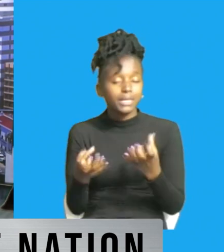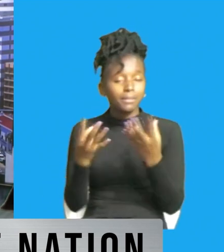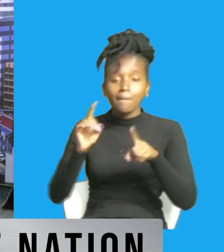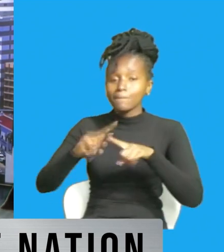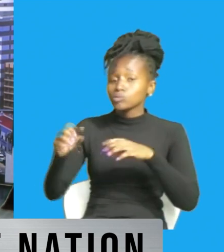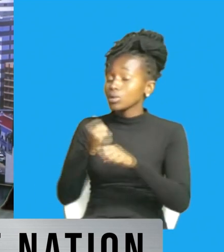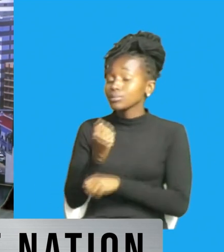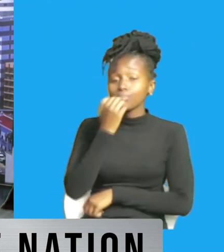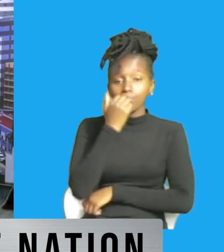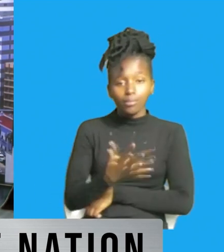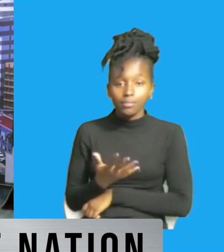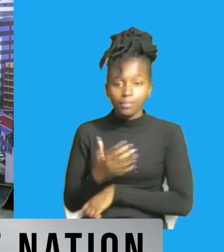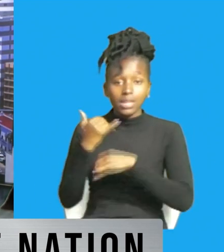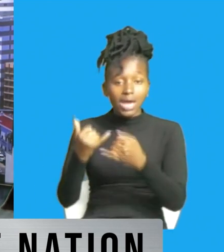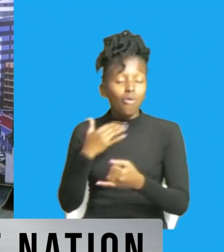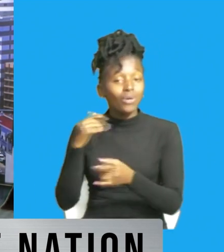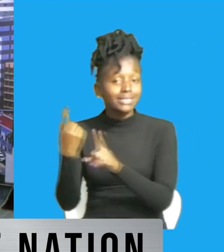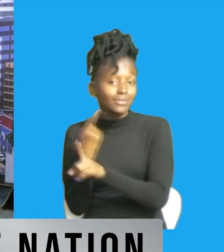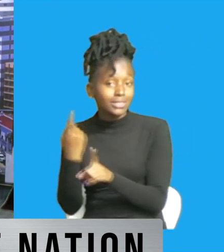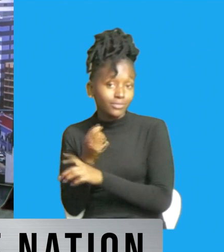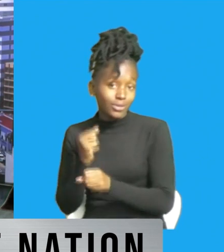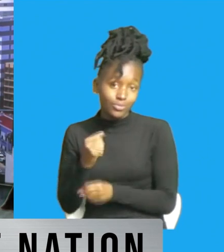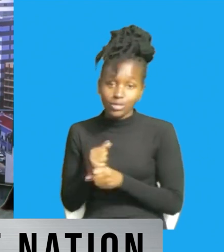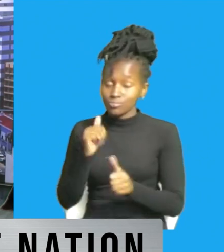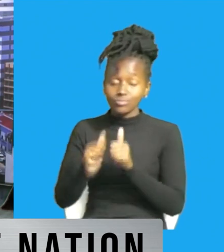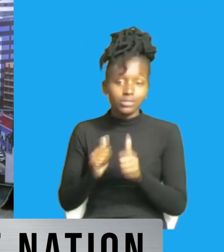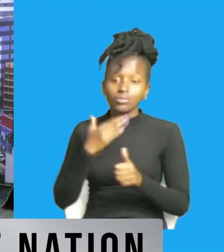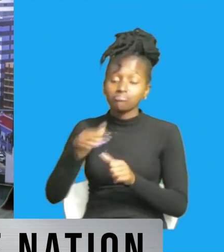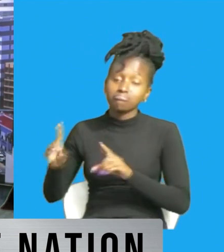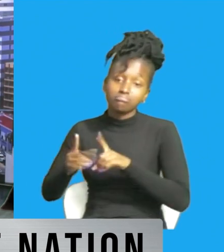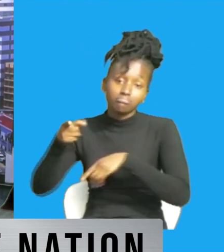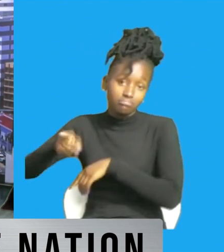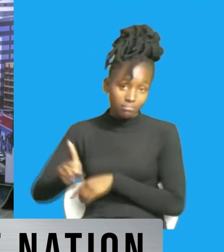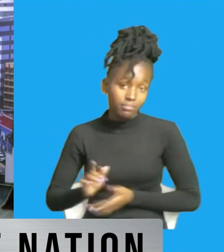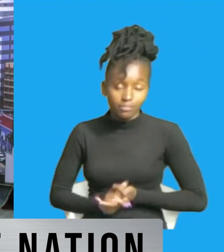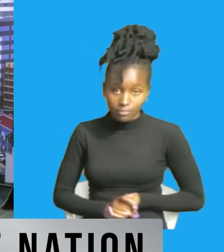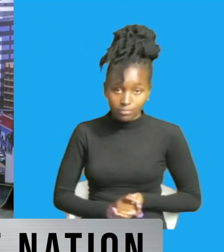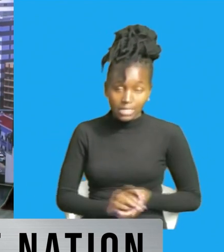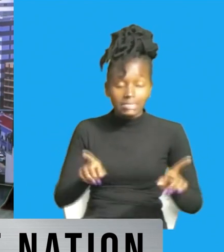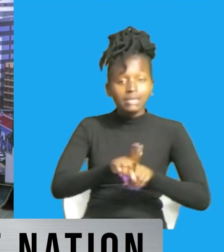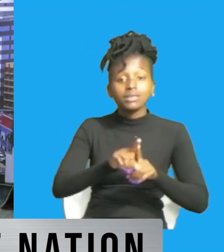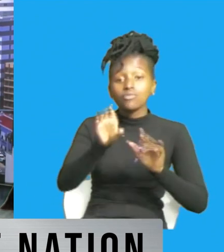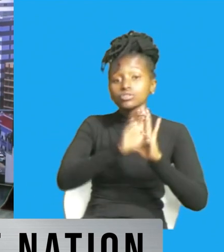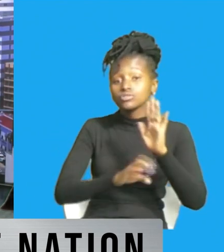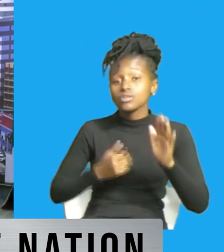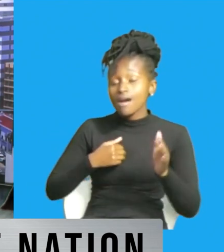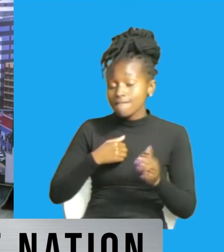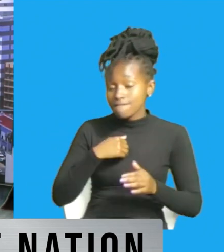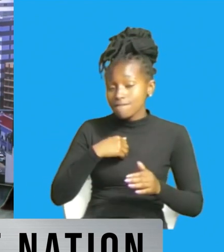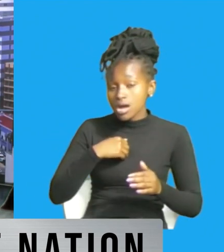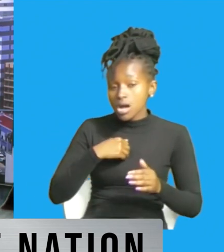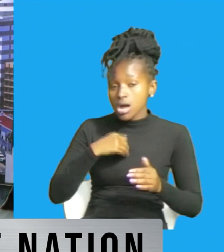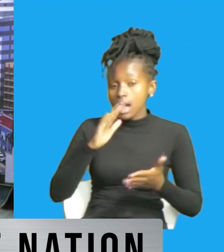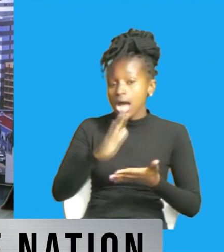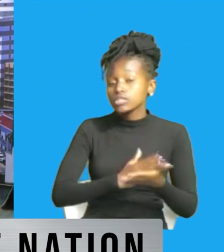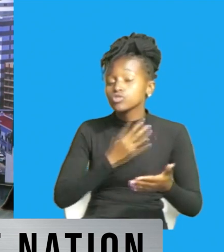hivyo hao wanataka kufanya kazi nyingine. We have in that constitution article 257 which gives us the right kama wananchi.